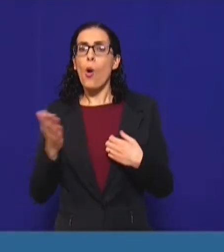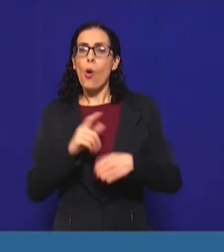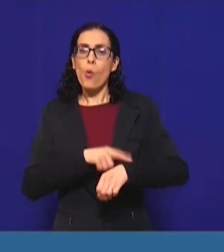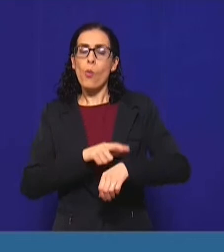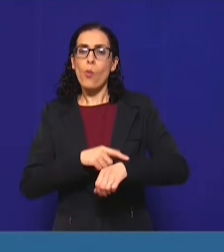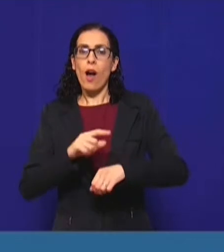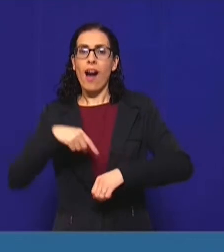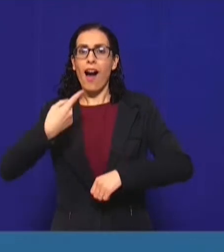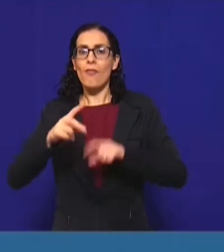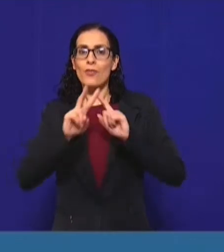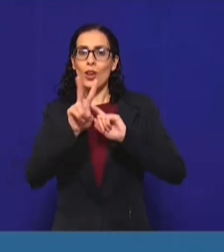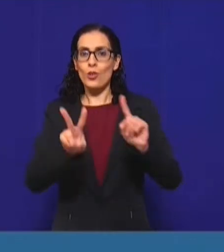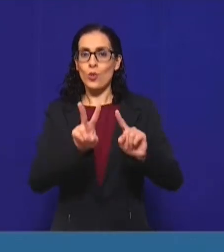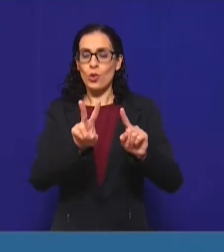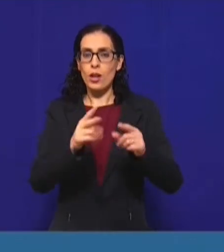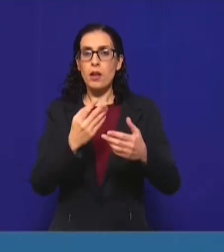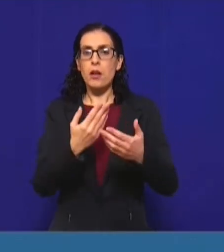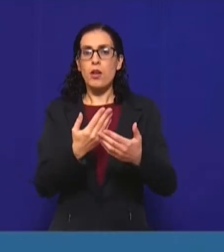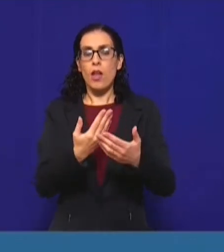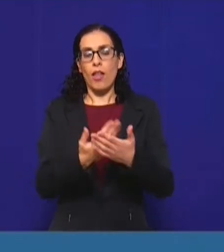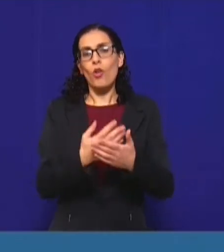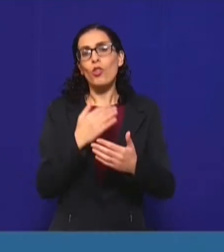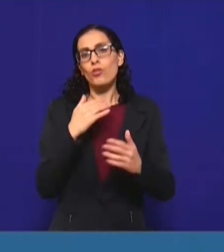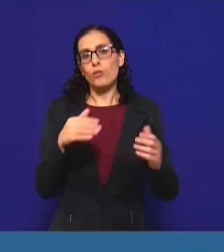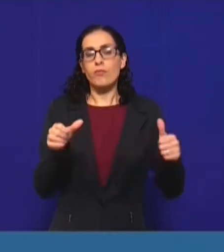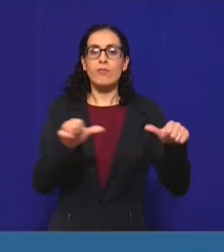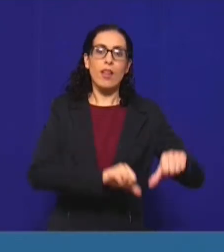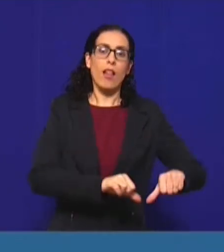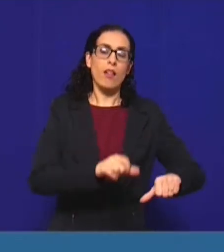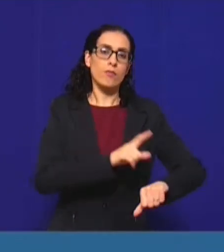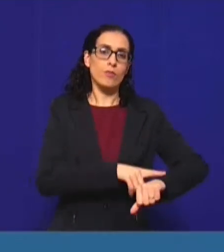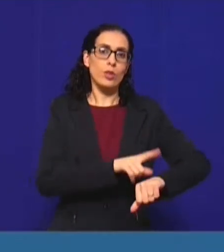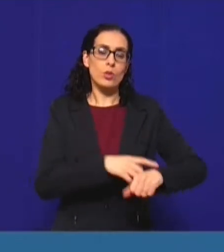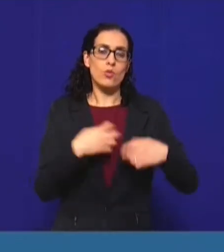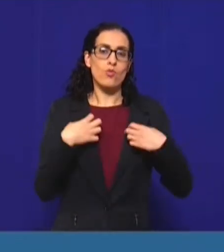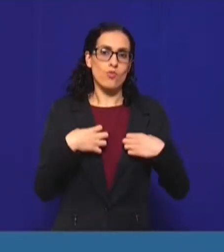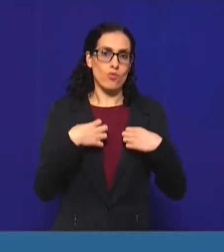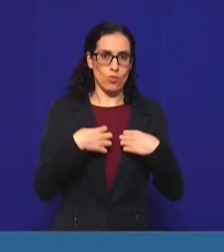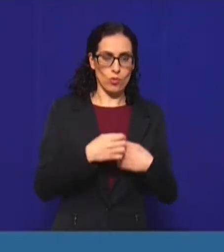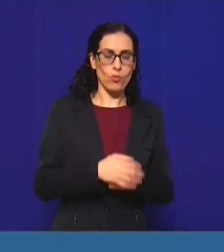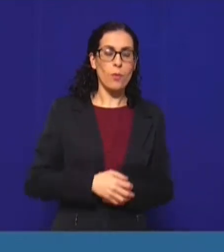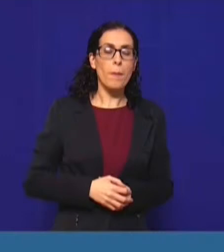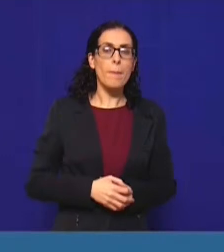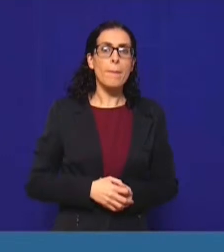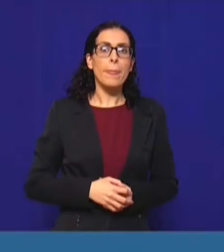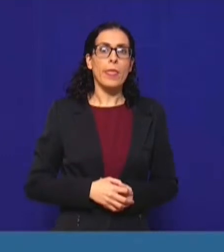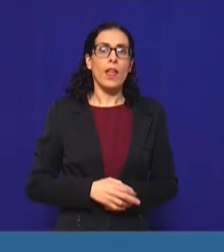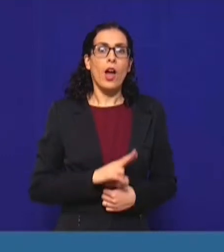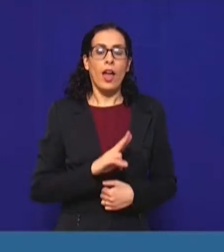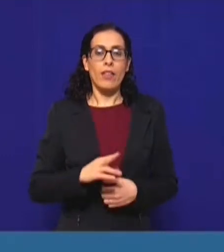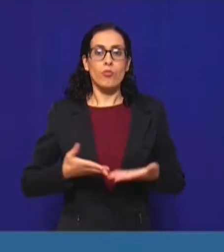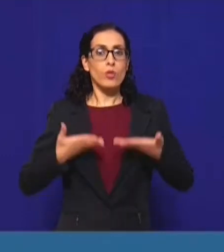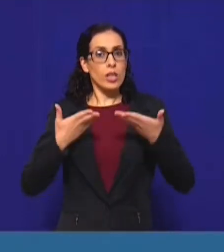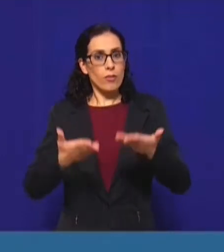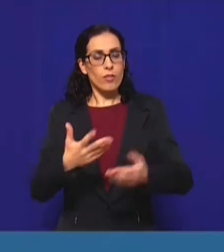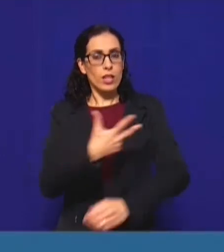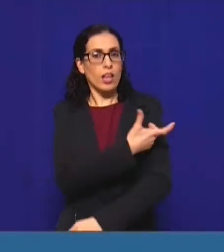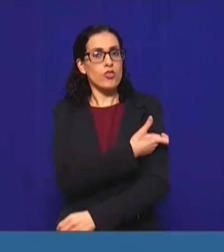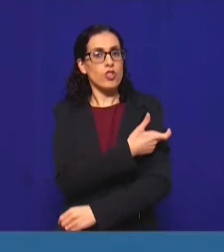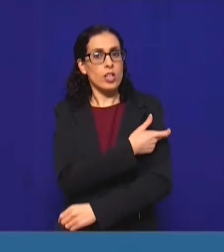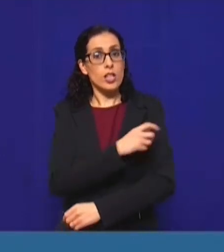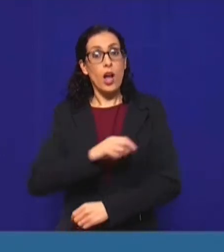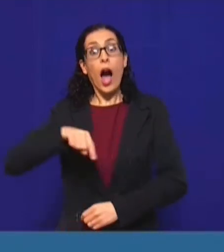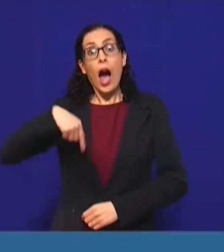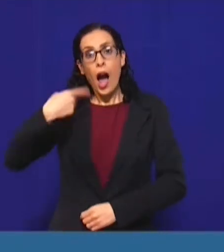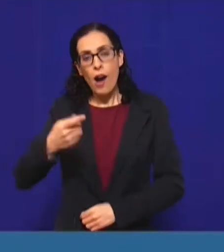we will make this as comfortable as possible and not interfere with the times of the schooling. And we are offering also the vaccination to the